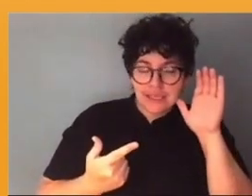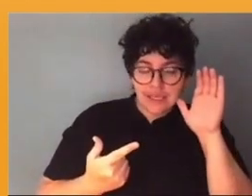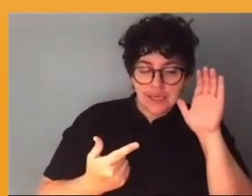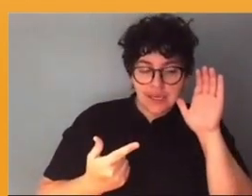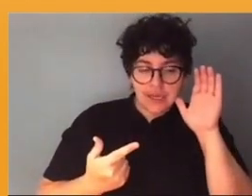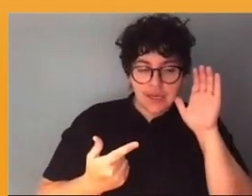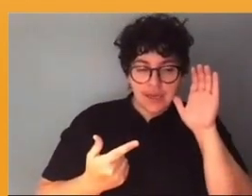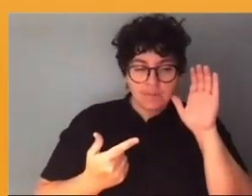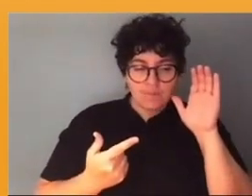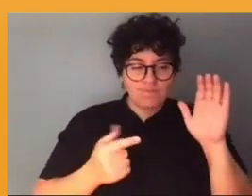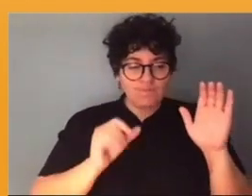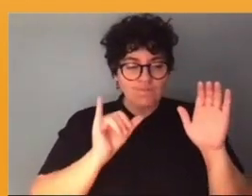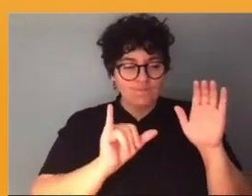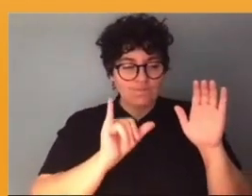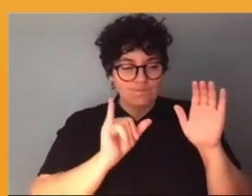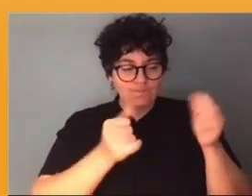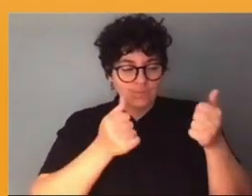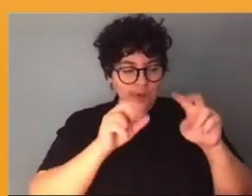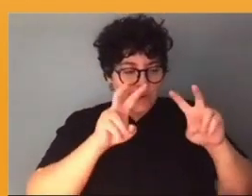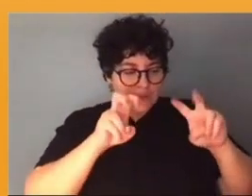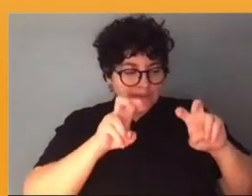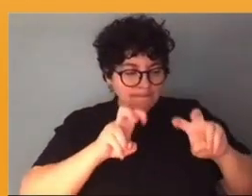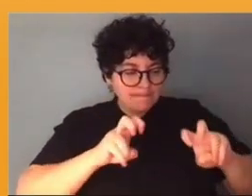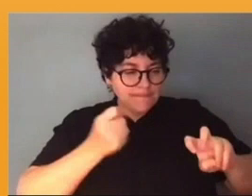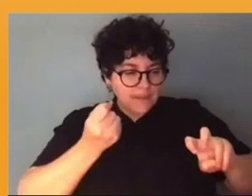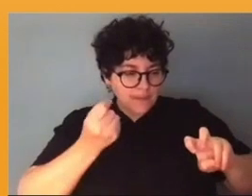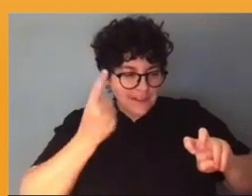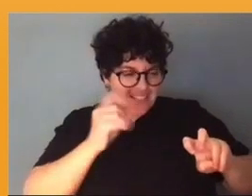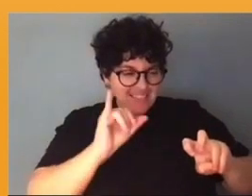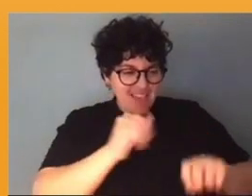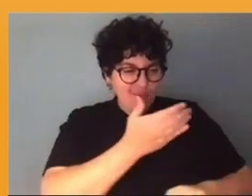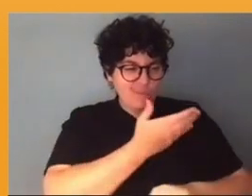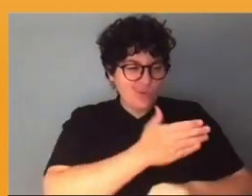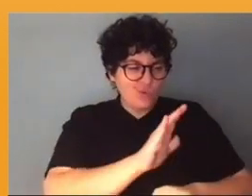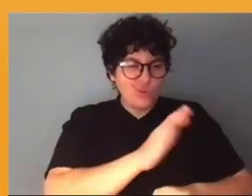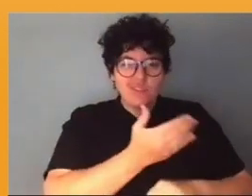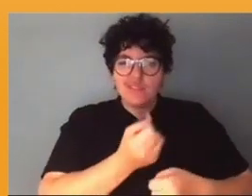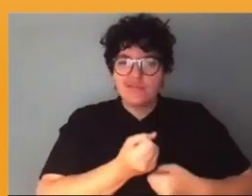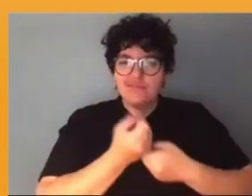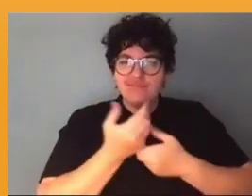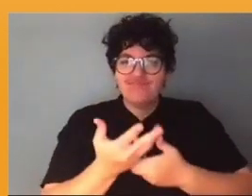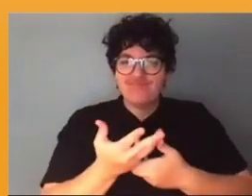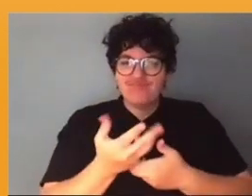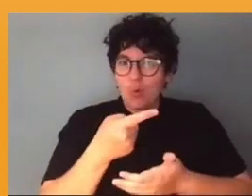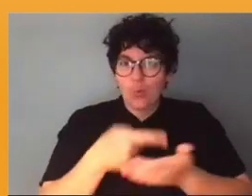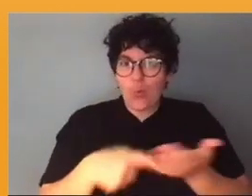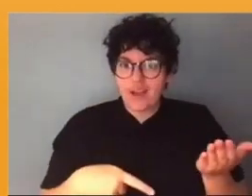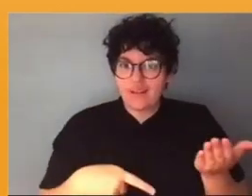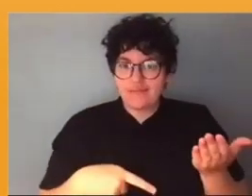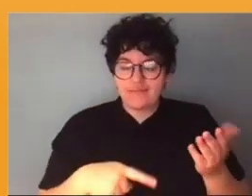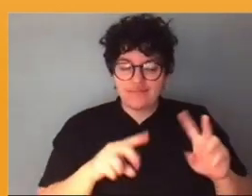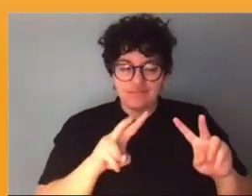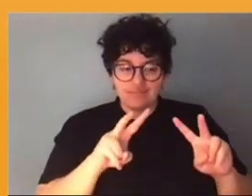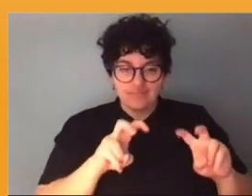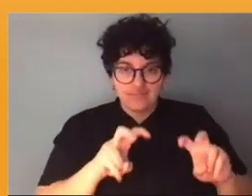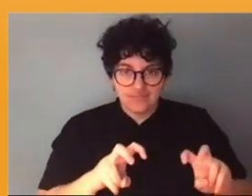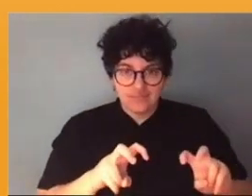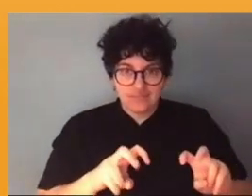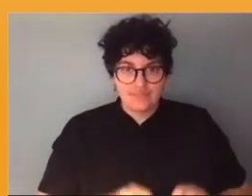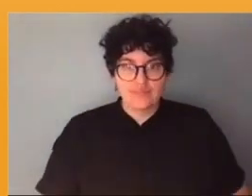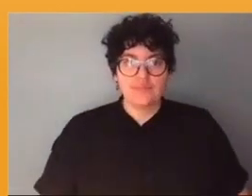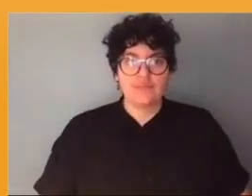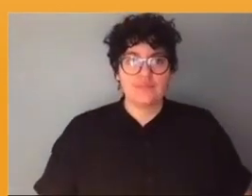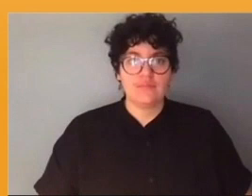music is trying to convey. And so we first, what I always tell